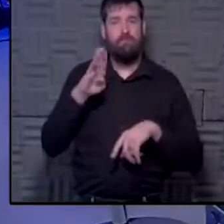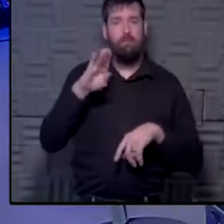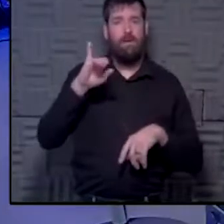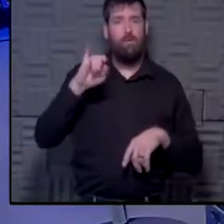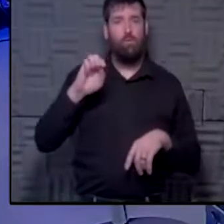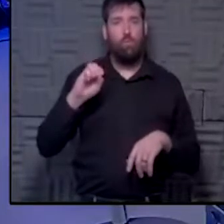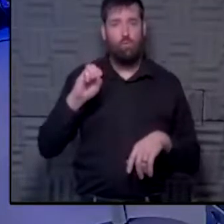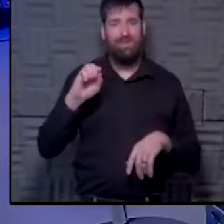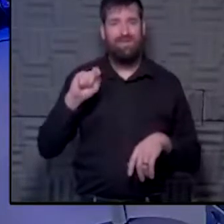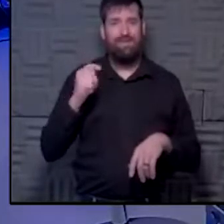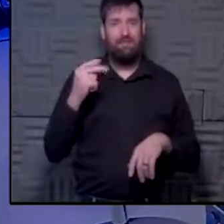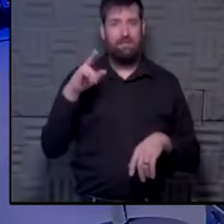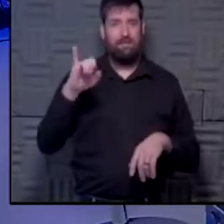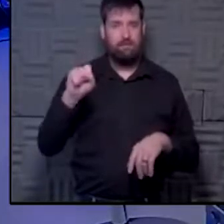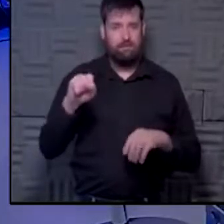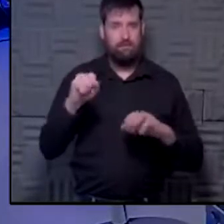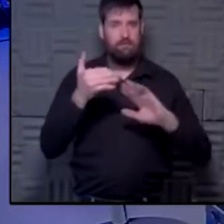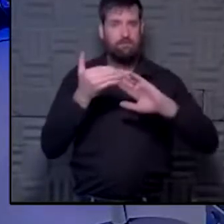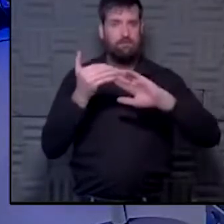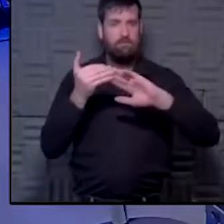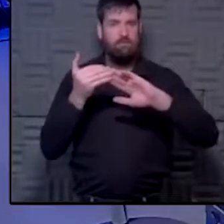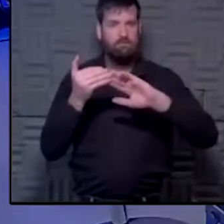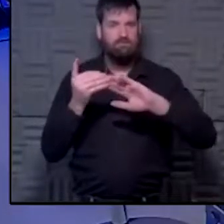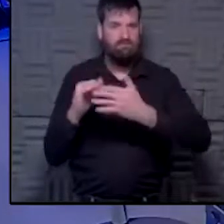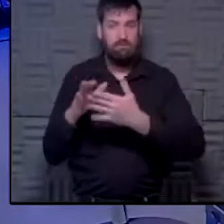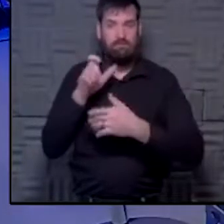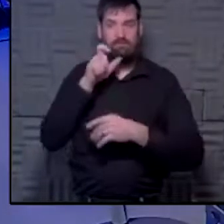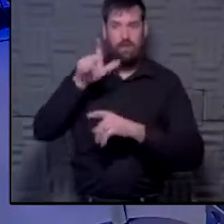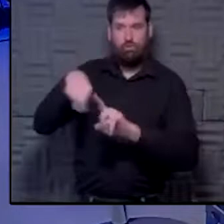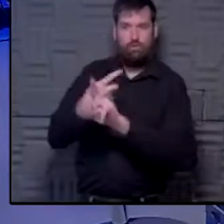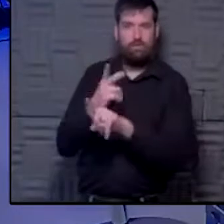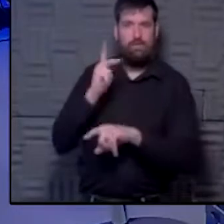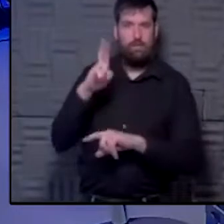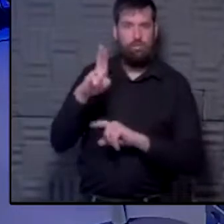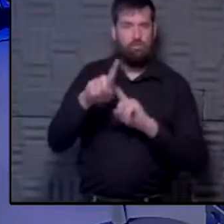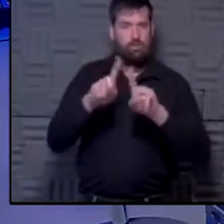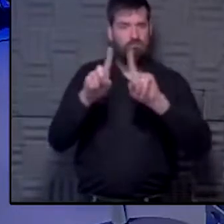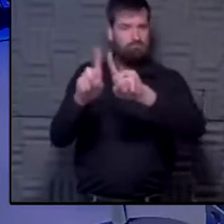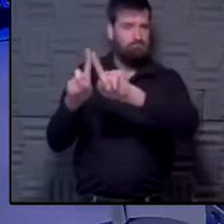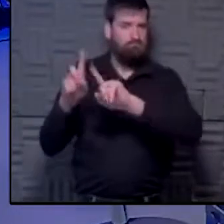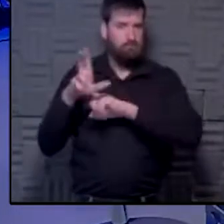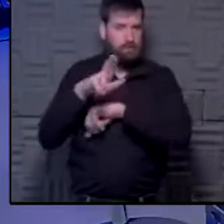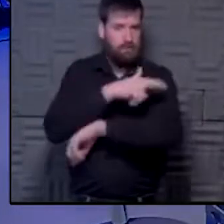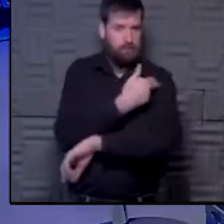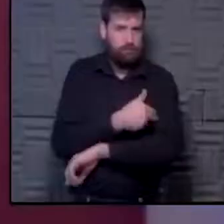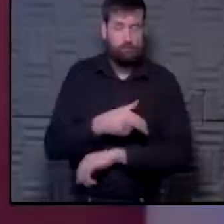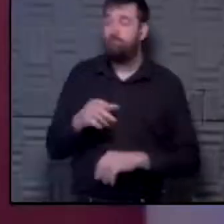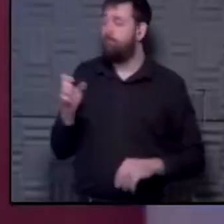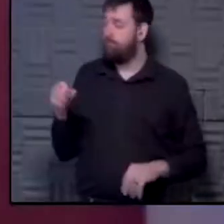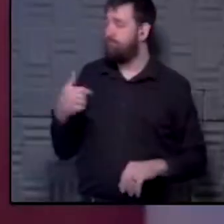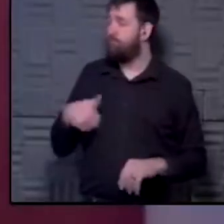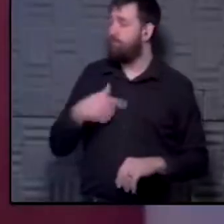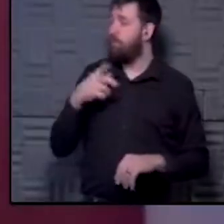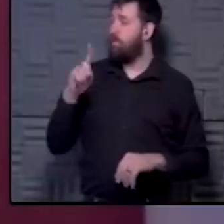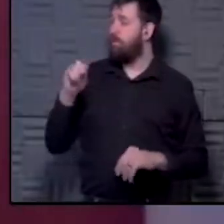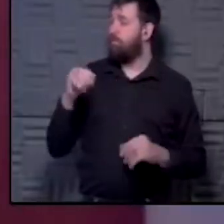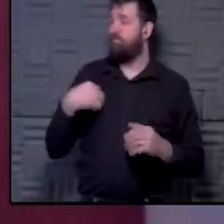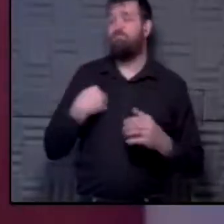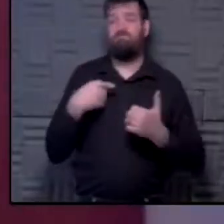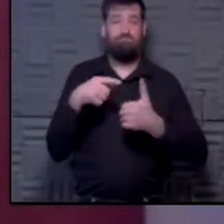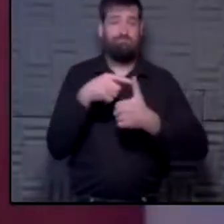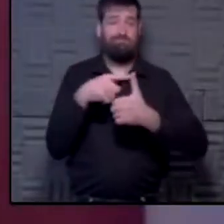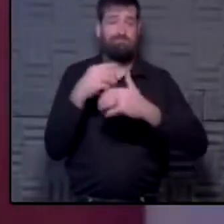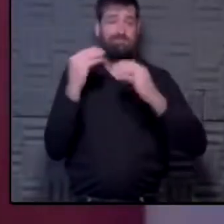bioethics committees of multiple different hospitals around the city. It's not just KU. Yeah, what we do primarily is